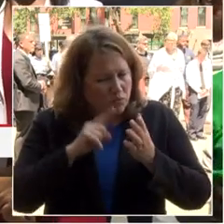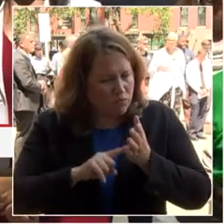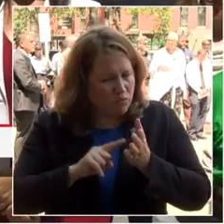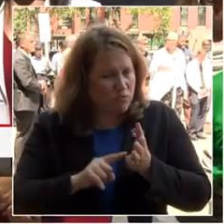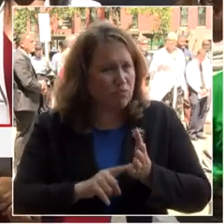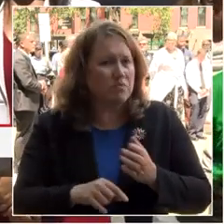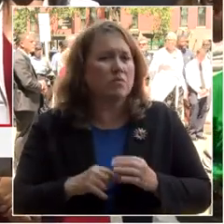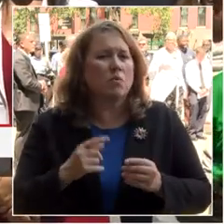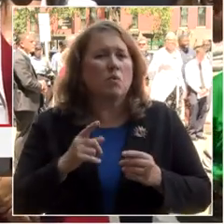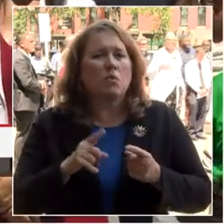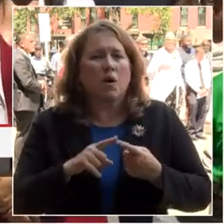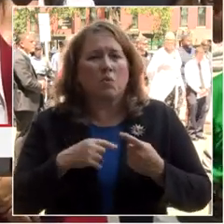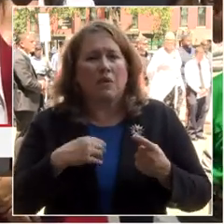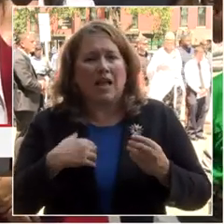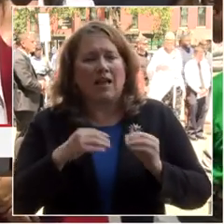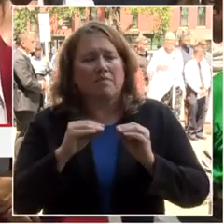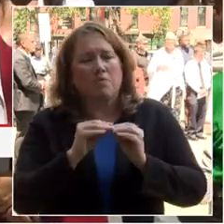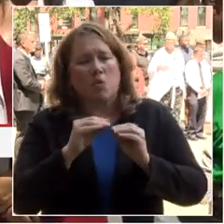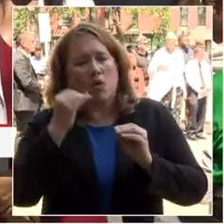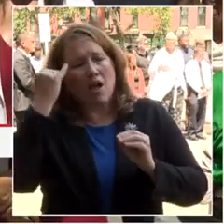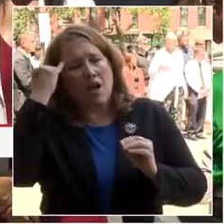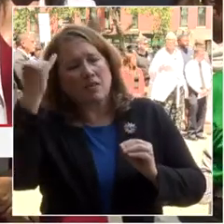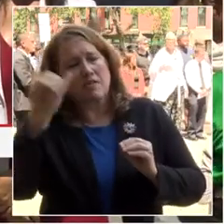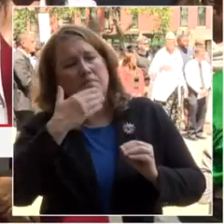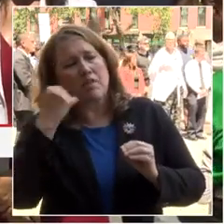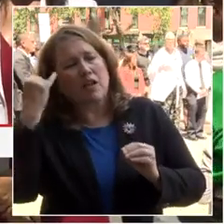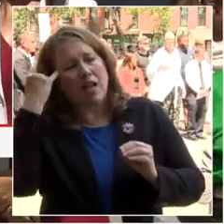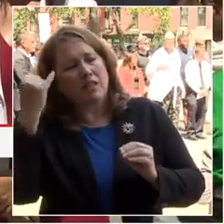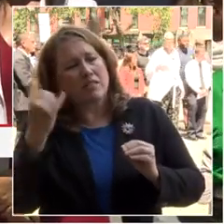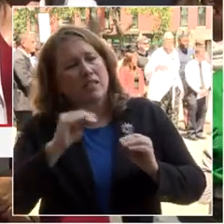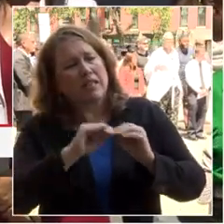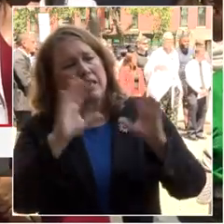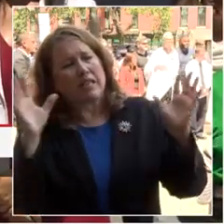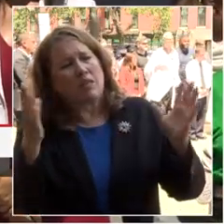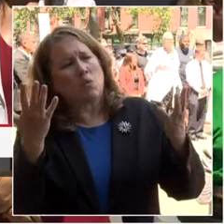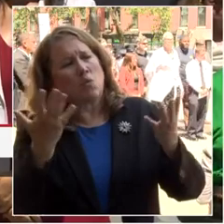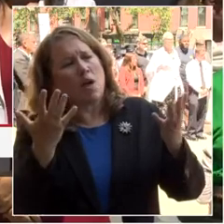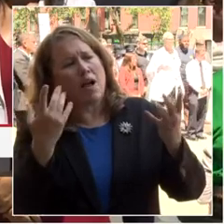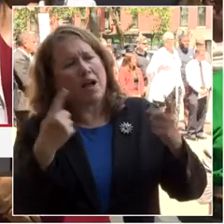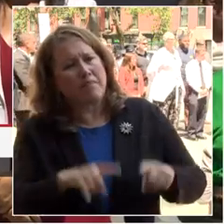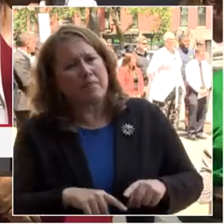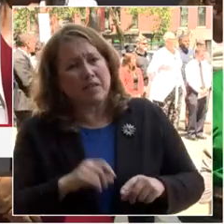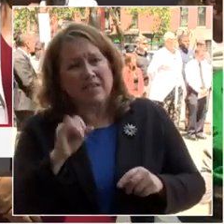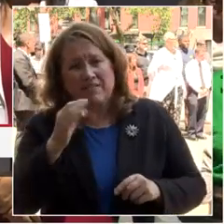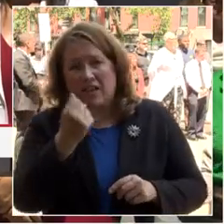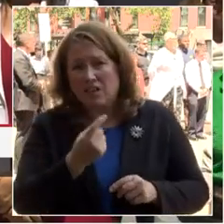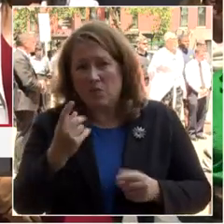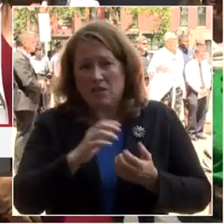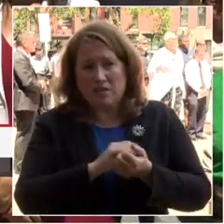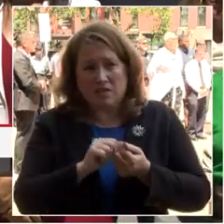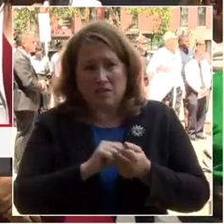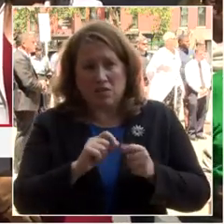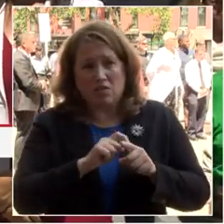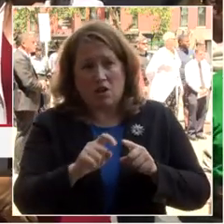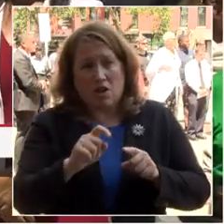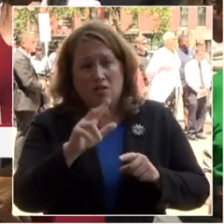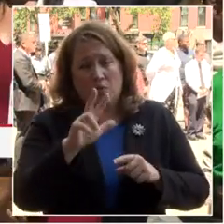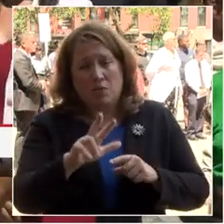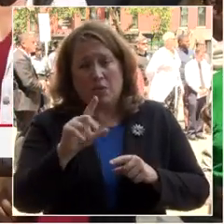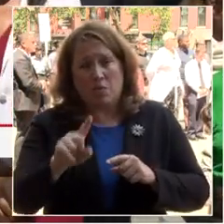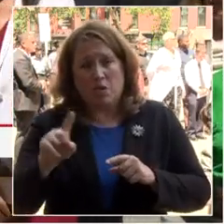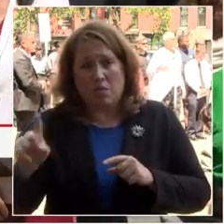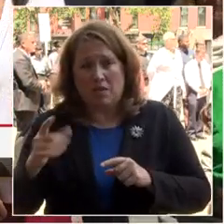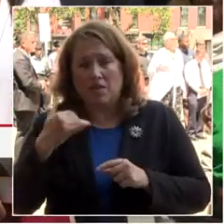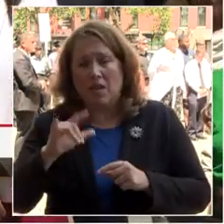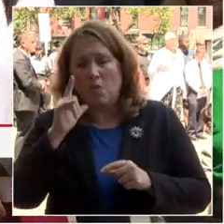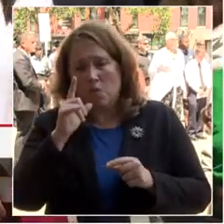have a kind of clear assessment of where we are. And anyone who has damage, just by dialing 311, they can be connected